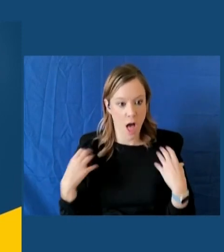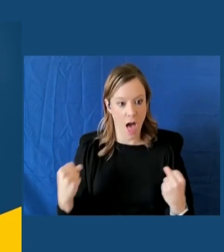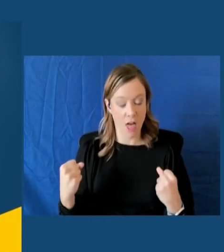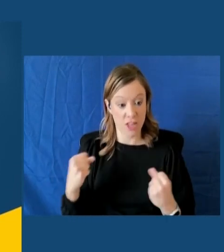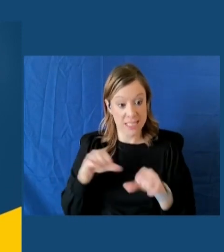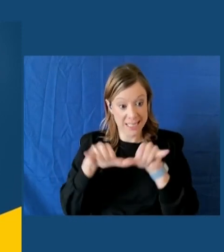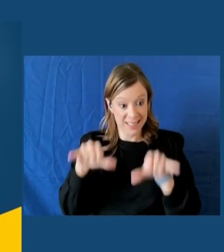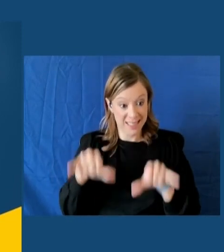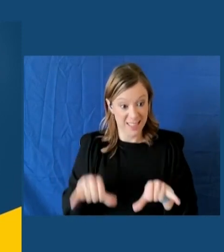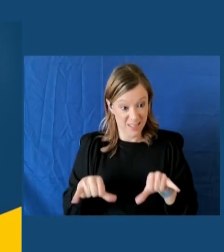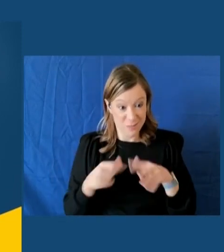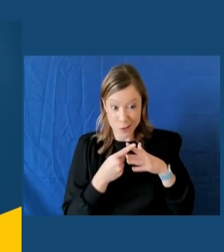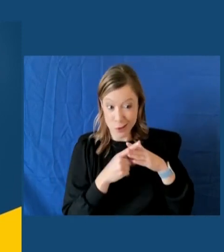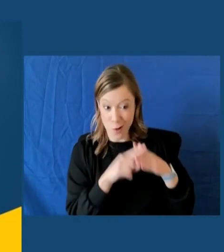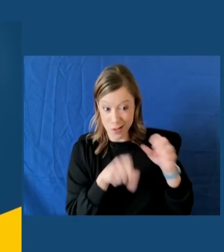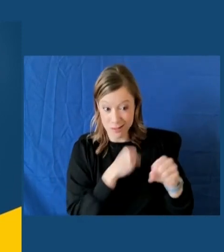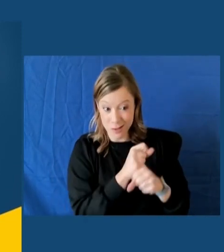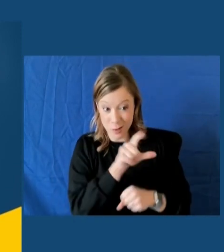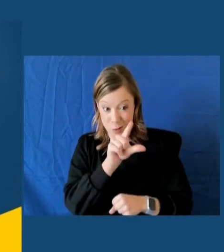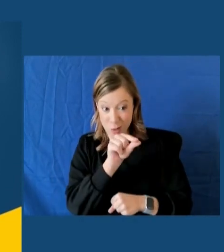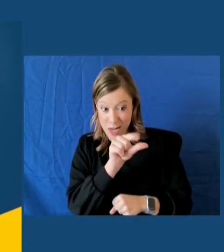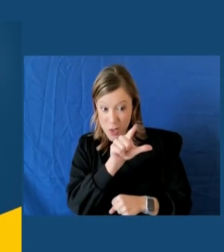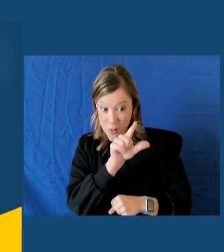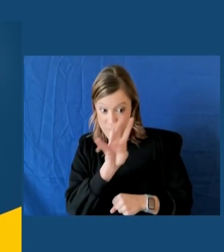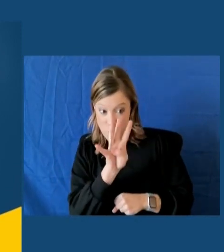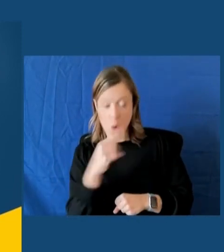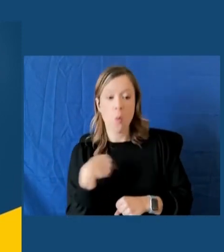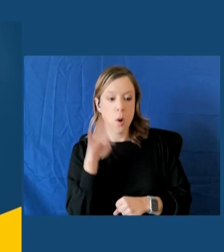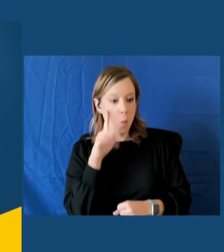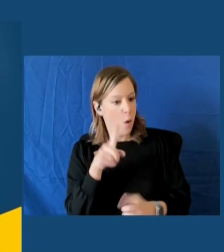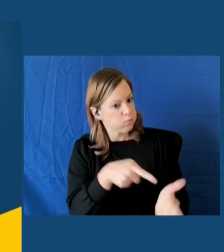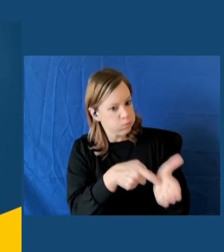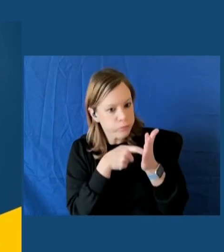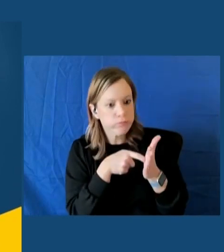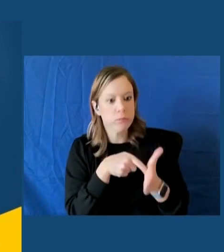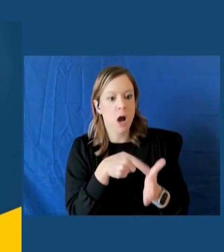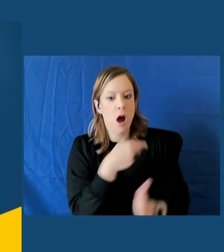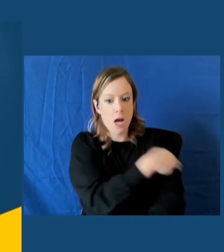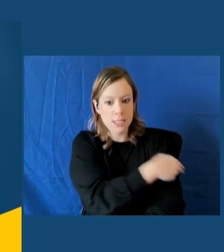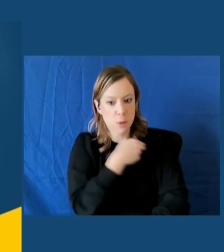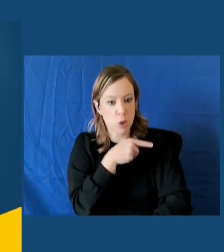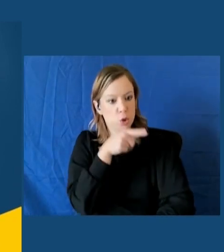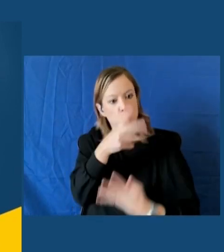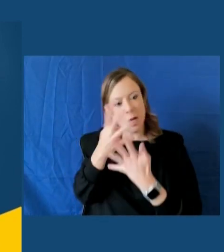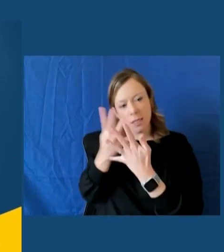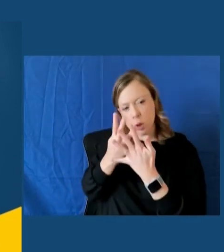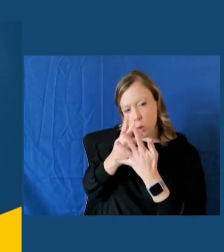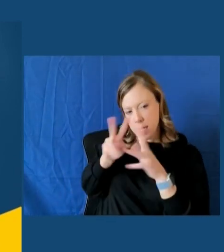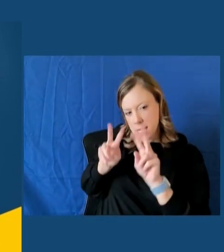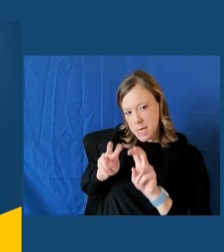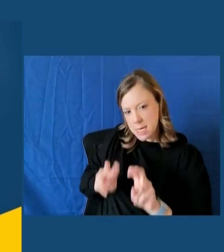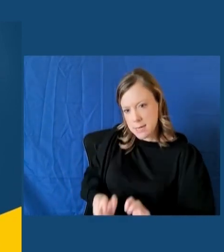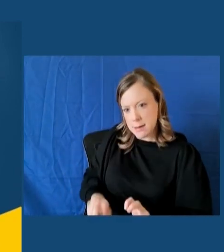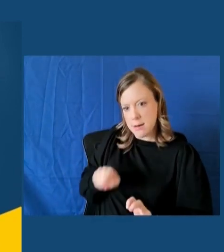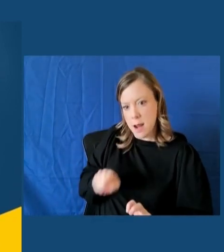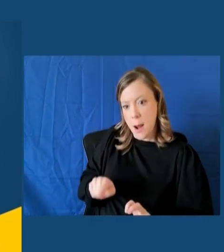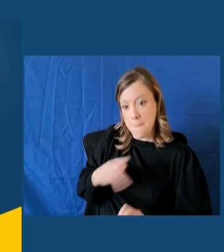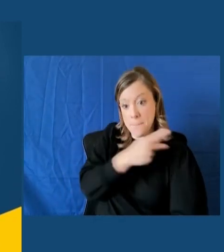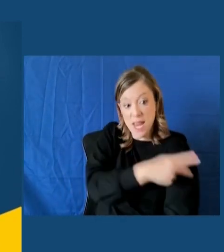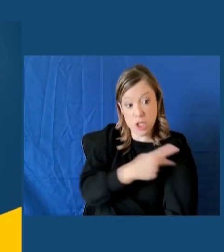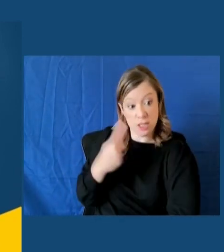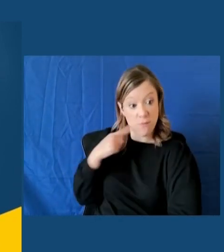will require hospitals to screen patients with mental health conditions for risks like suicide,